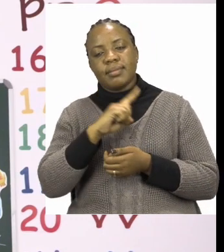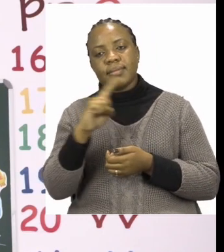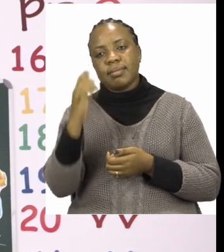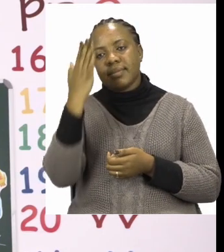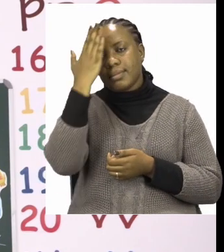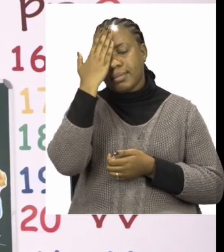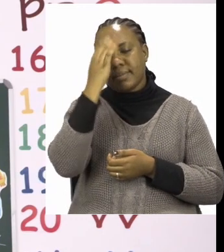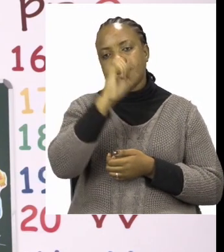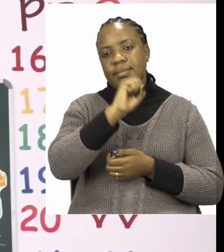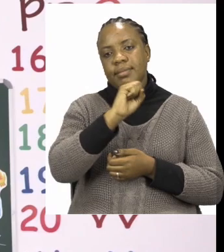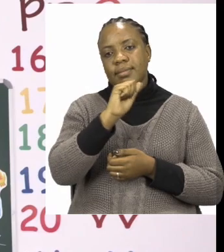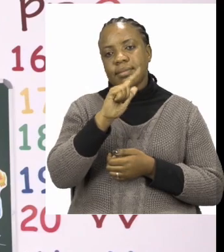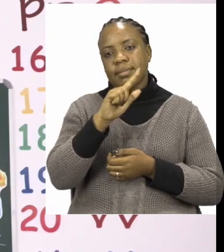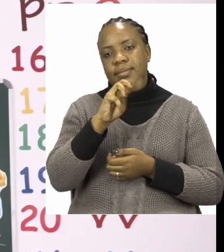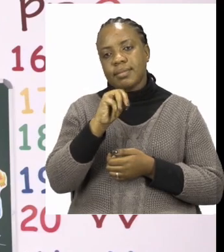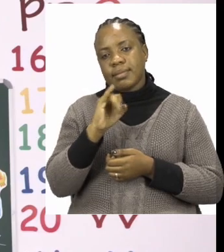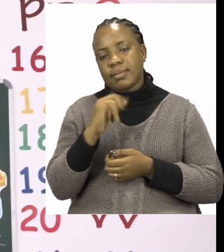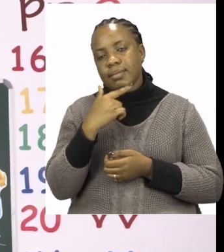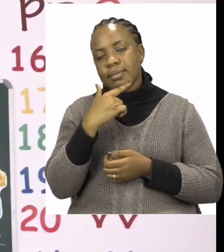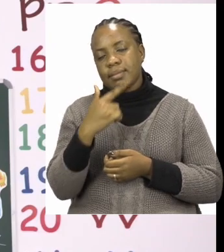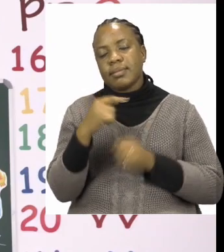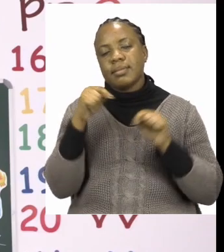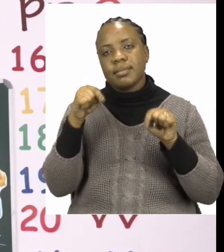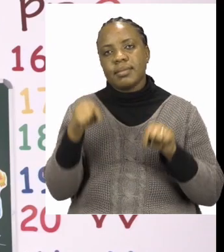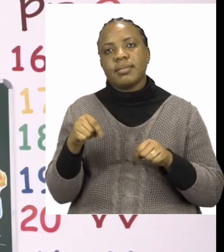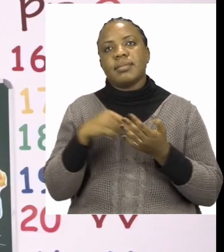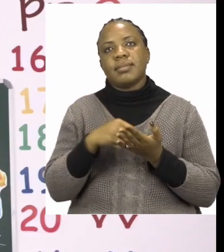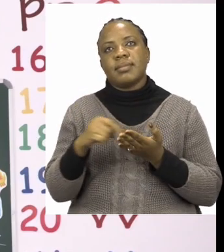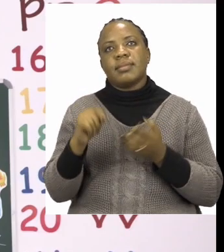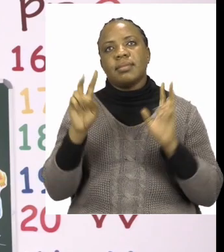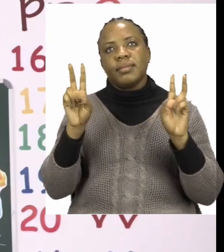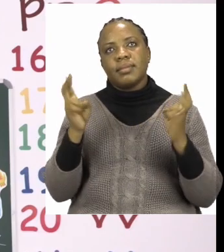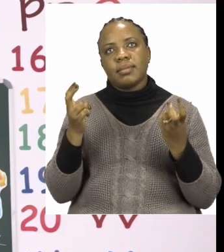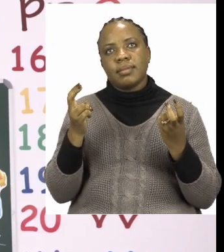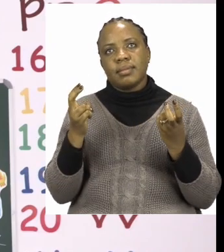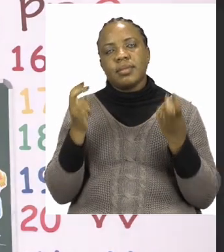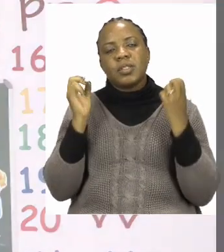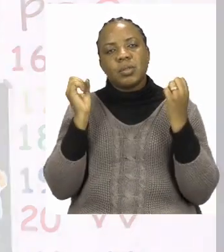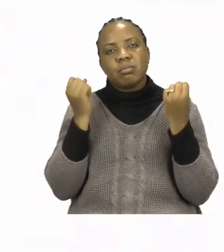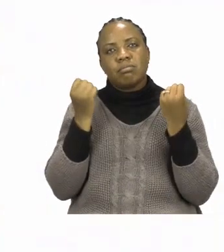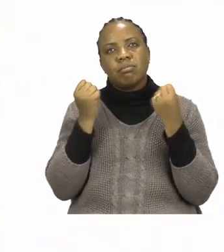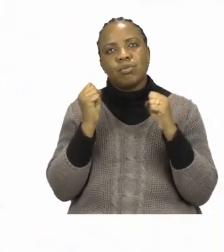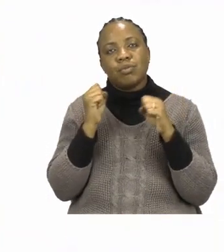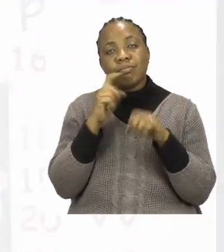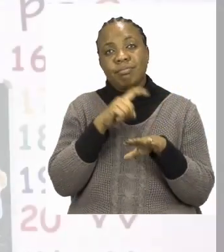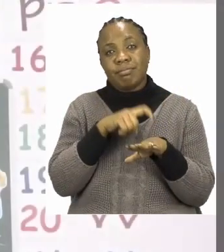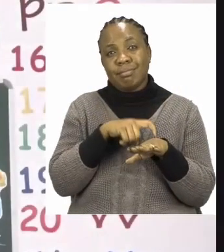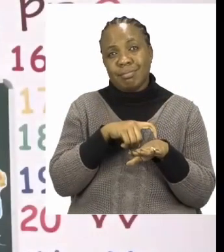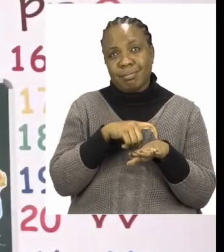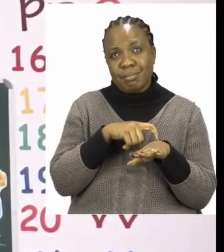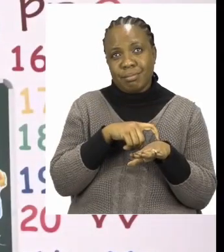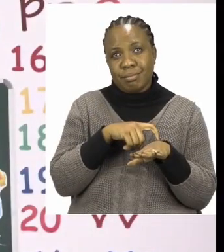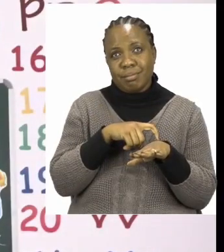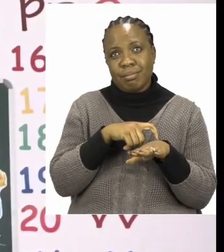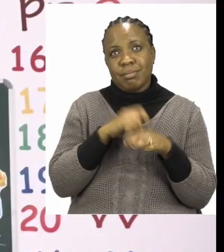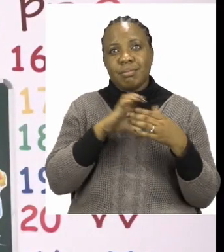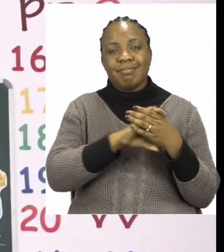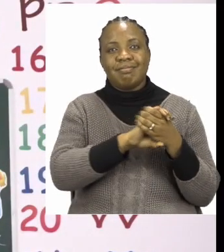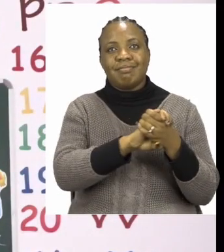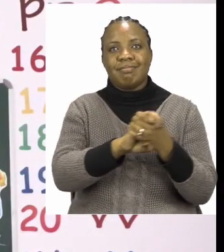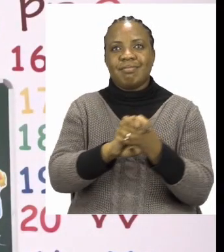so much for joining me today. Our theme this week is winter